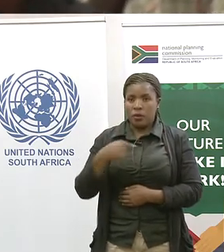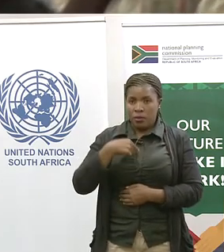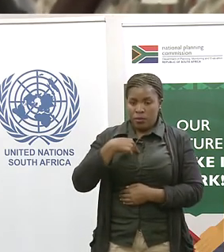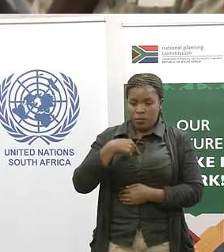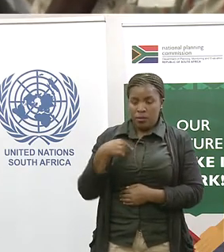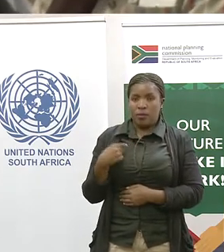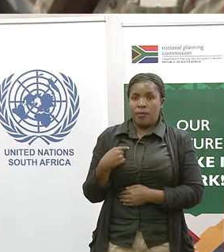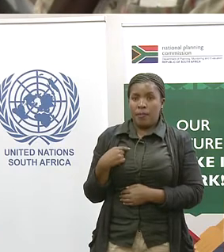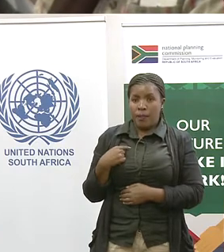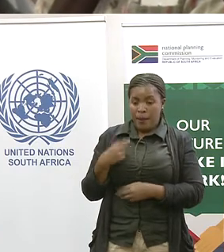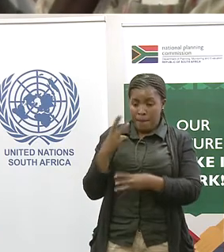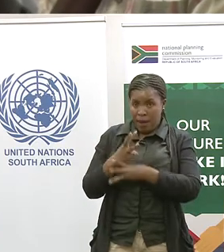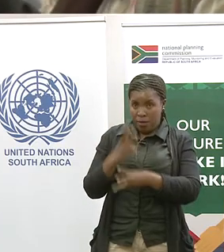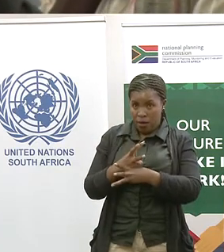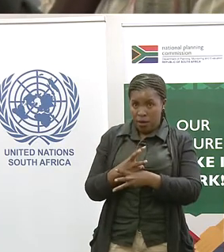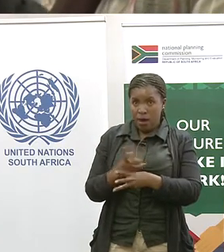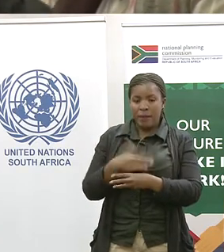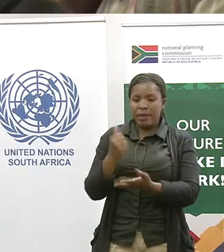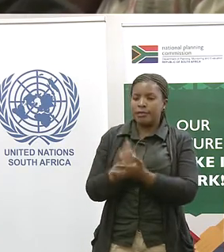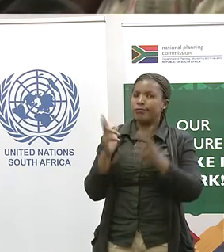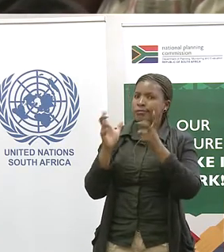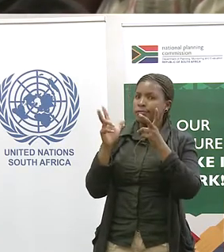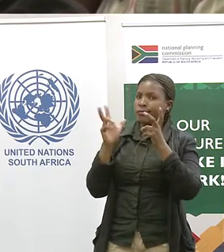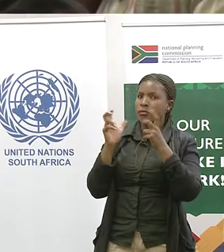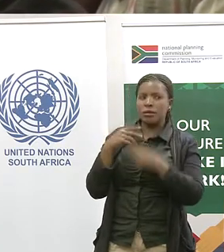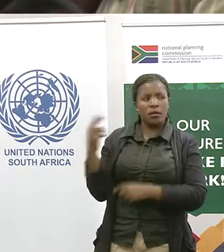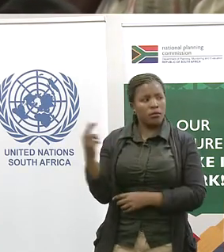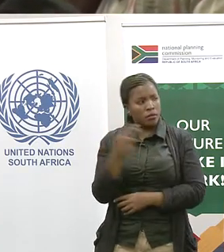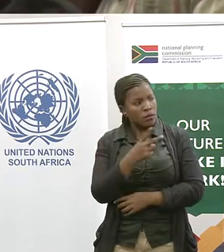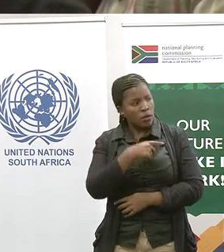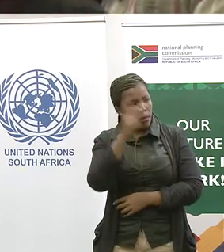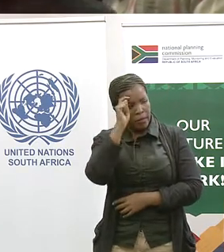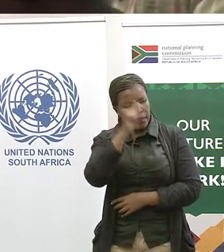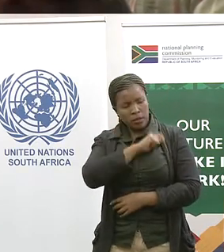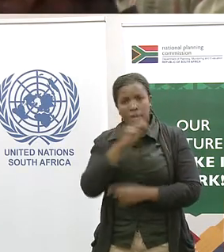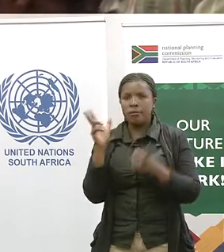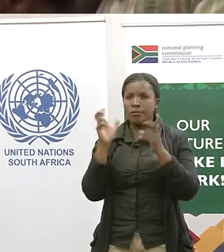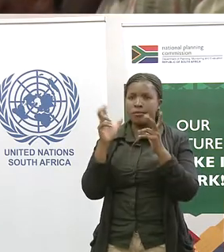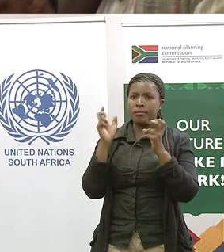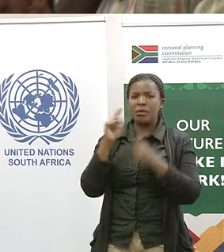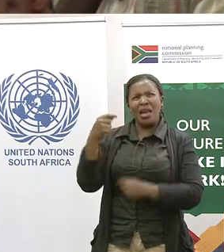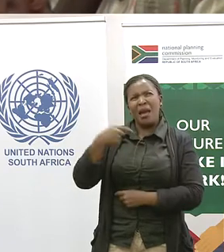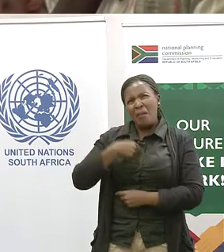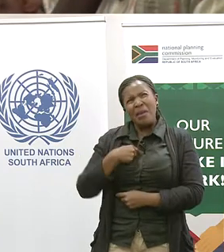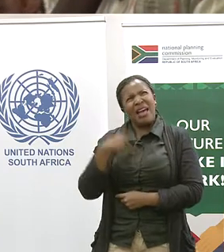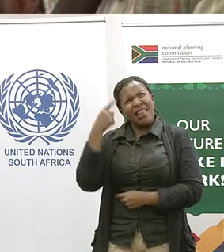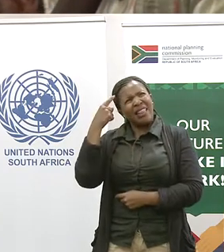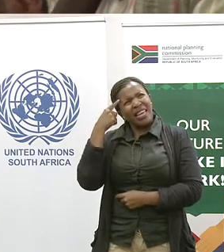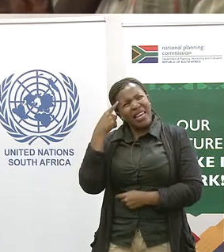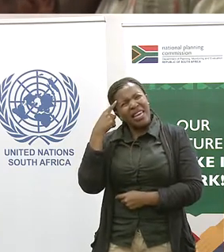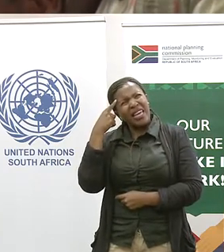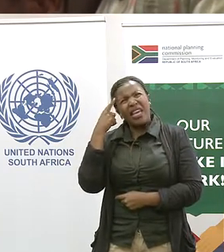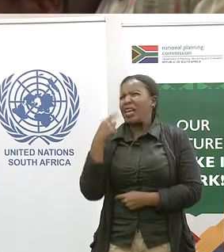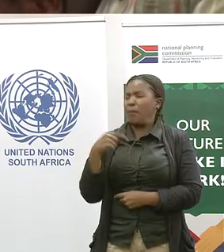Njengomzali ngihleli la ngilalele, ikakhulukazi nje kade ngibuka undodana ekhuluma. Ngiyacabanga nje ngiyazibuza njengomzali ukuthi ukhuluma